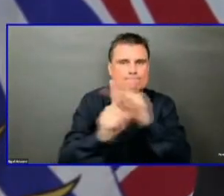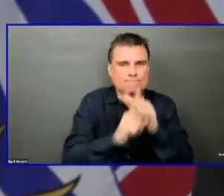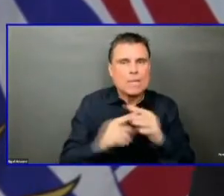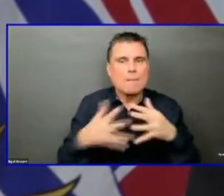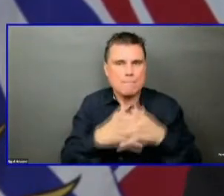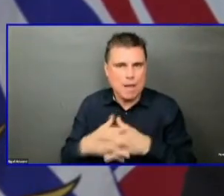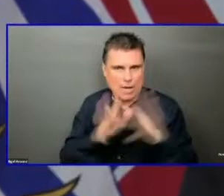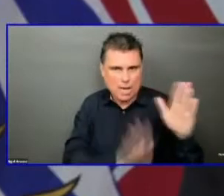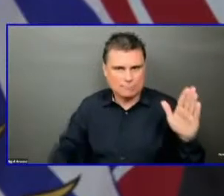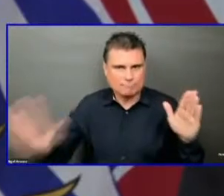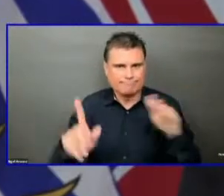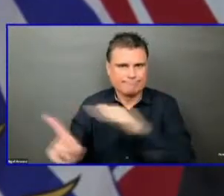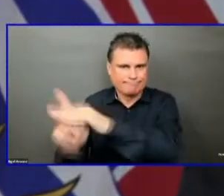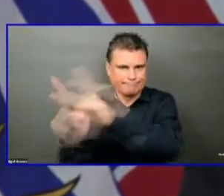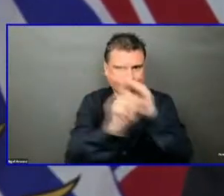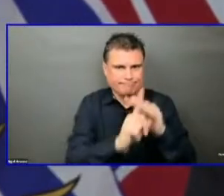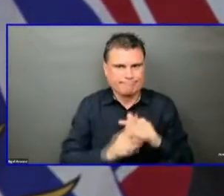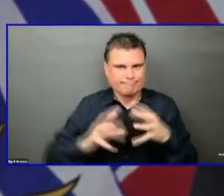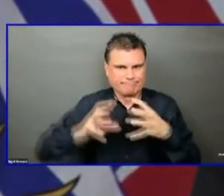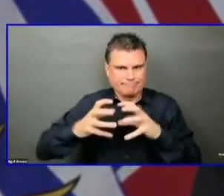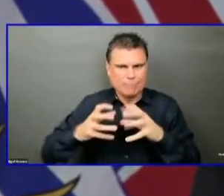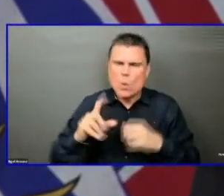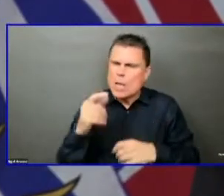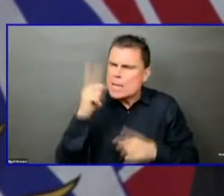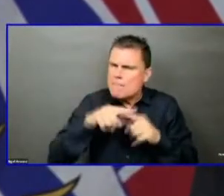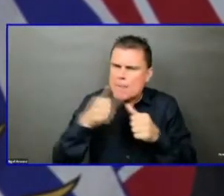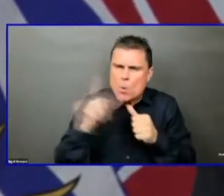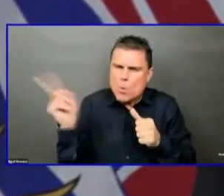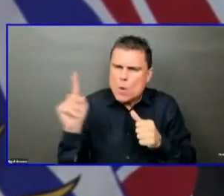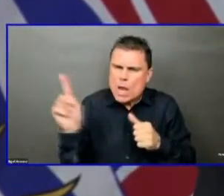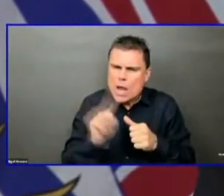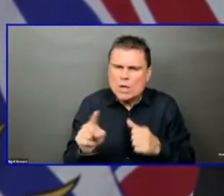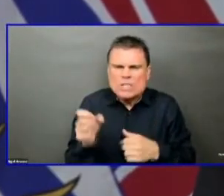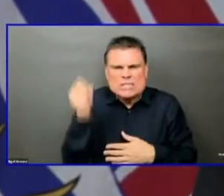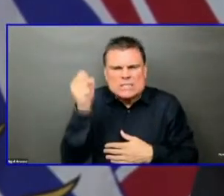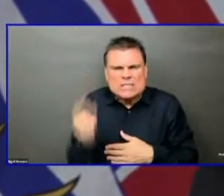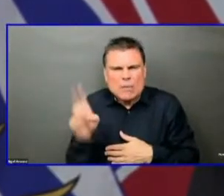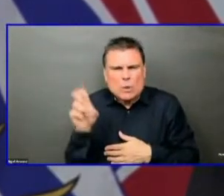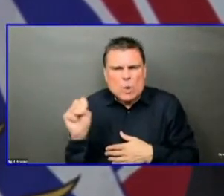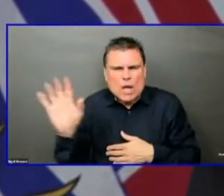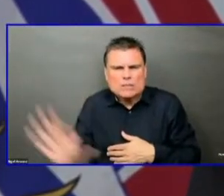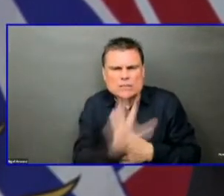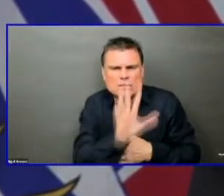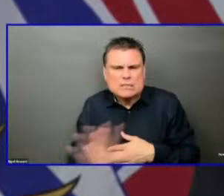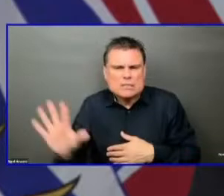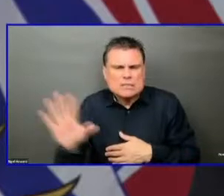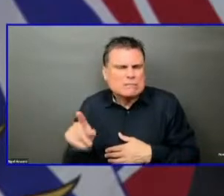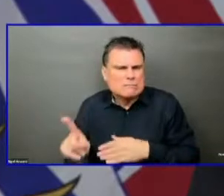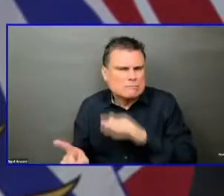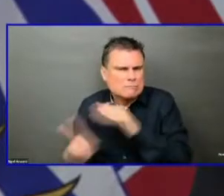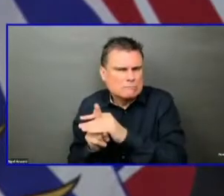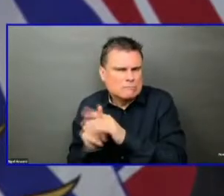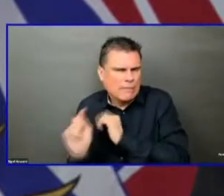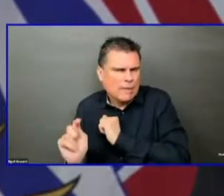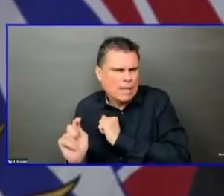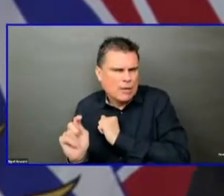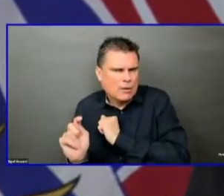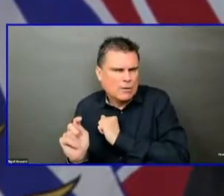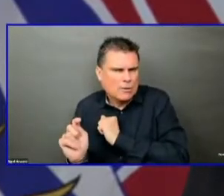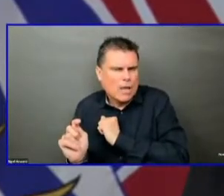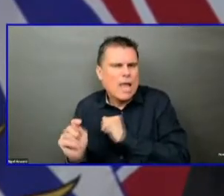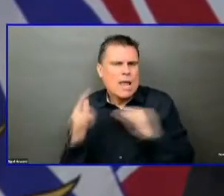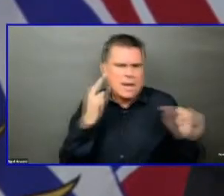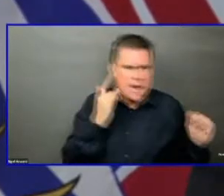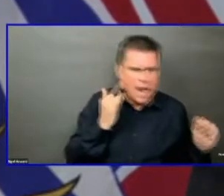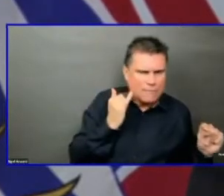it's one of the southern states as well that arose not that long ago. So these are concerning. And what they reflect is when you